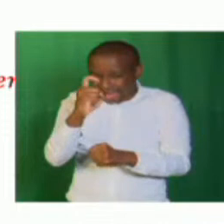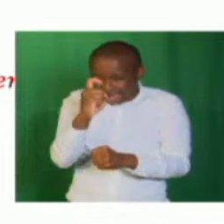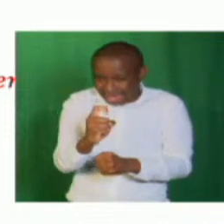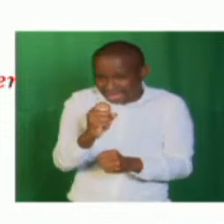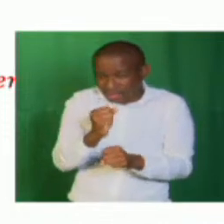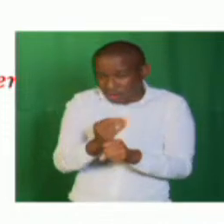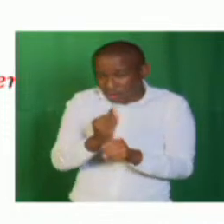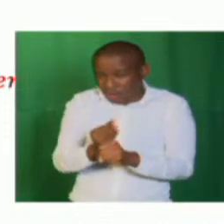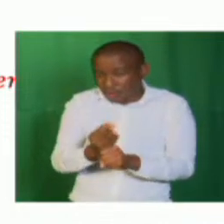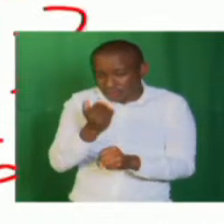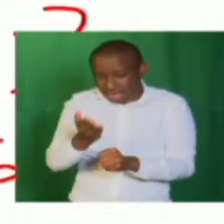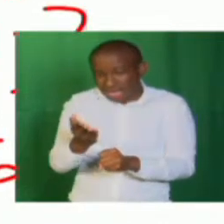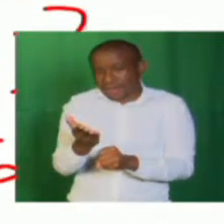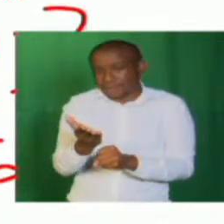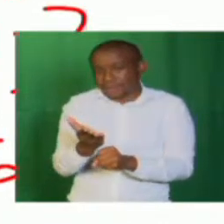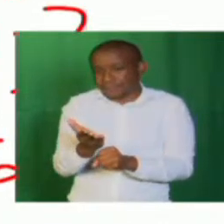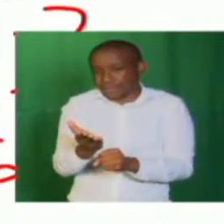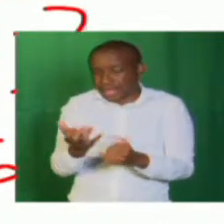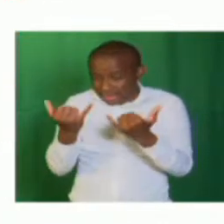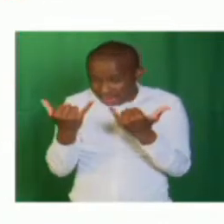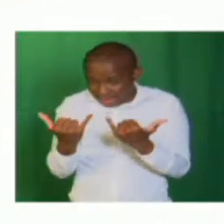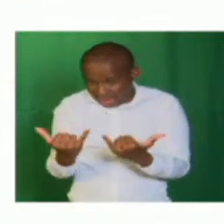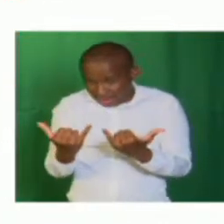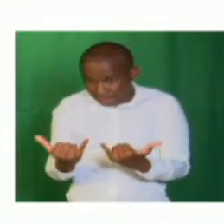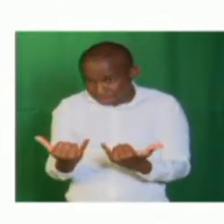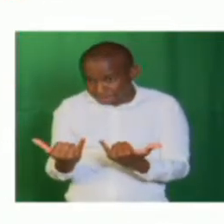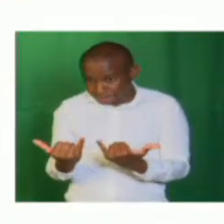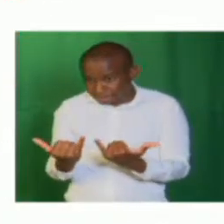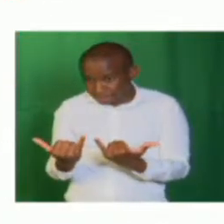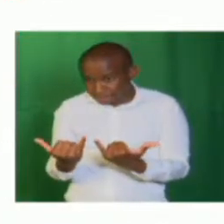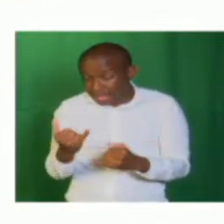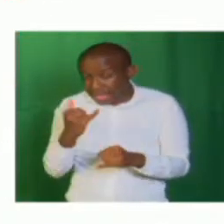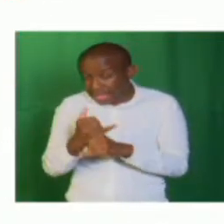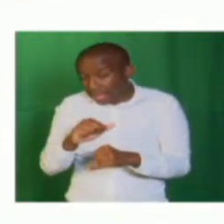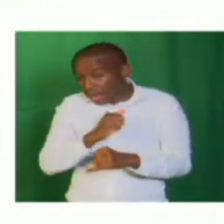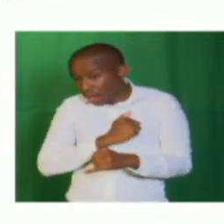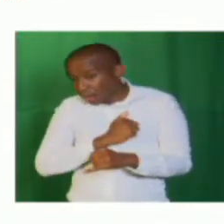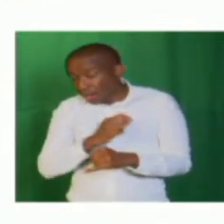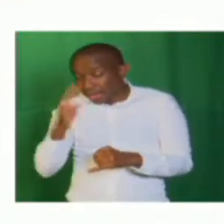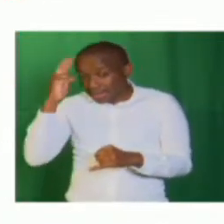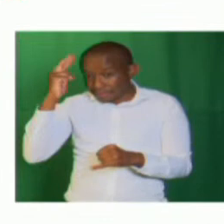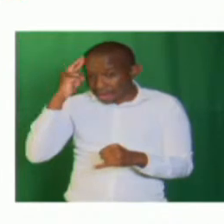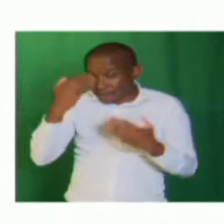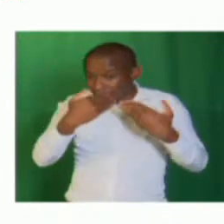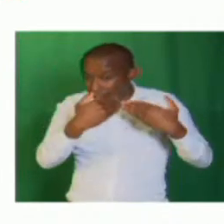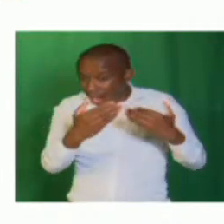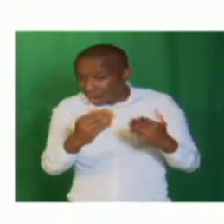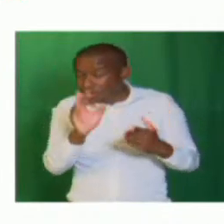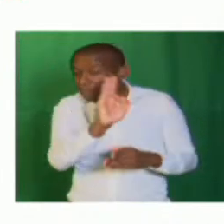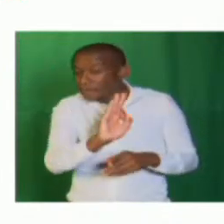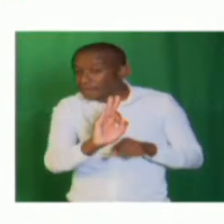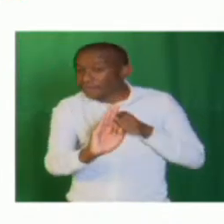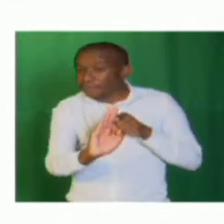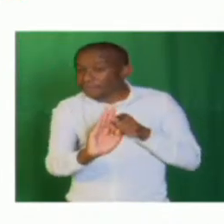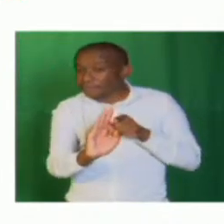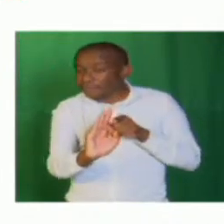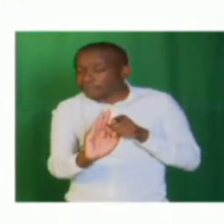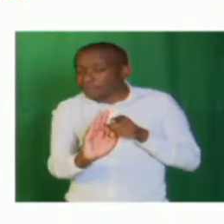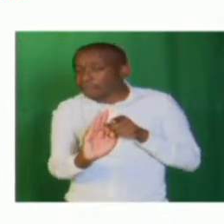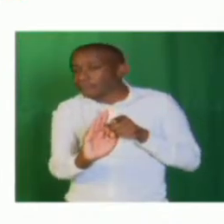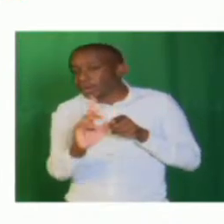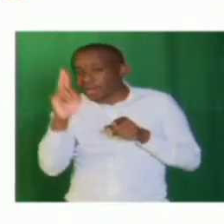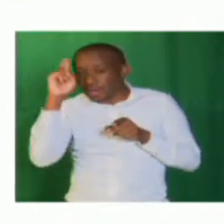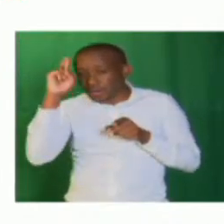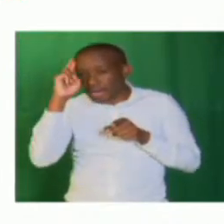the outer function. So in our outer function, remember our outer function, it is our outer function,